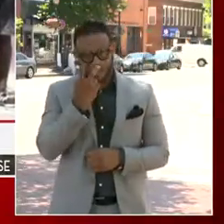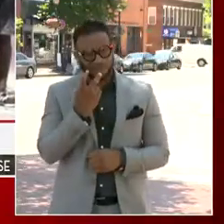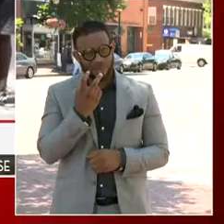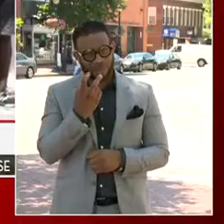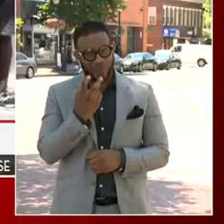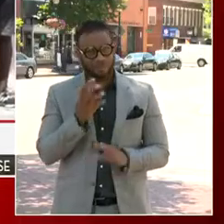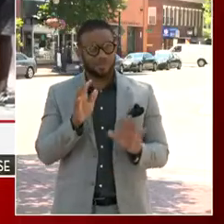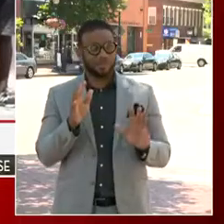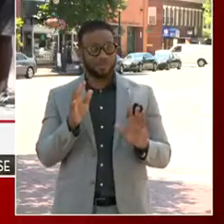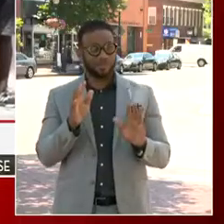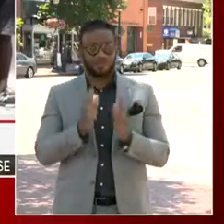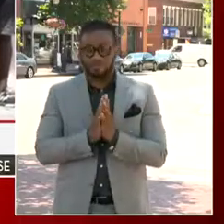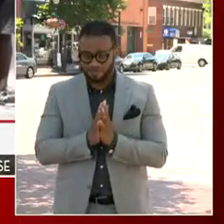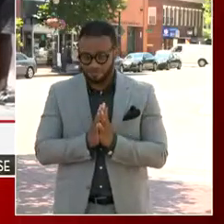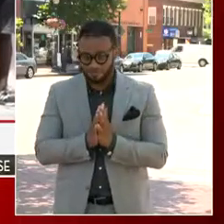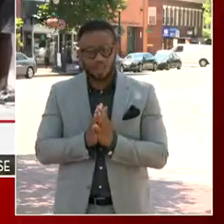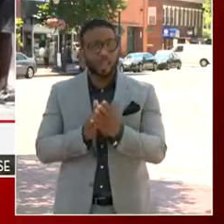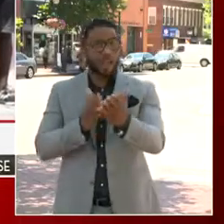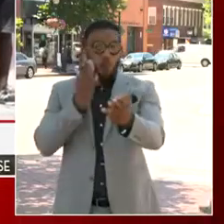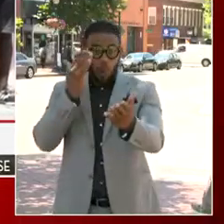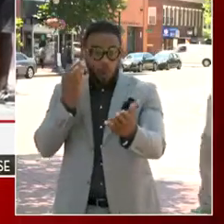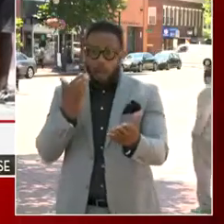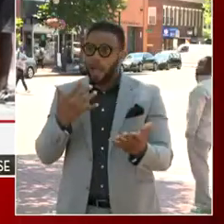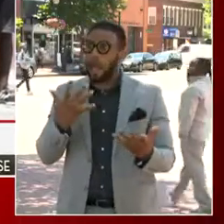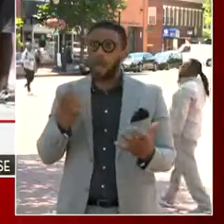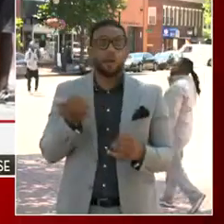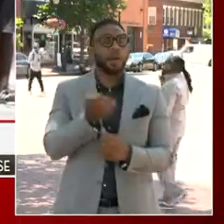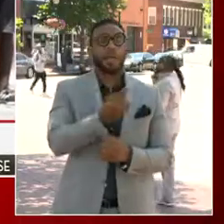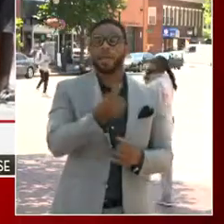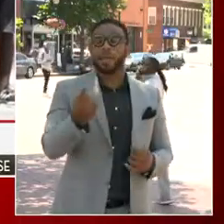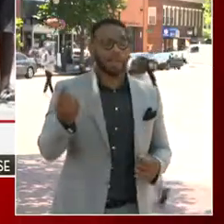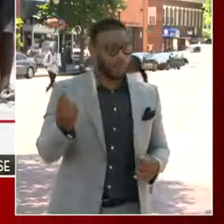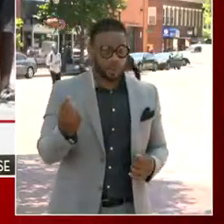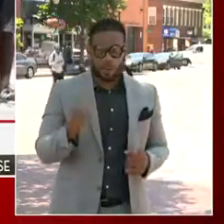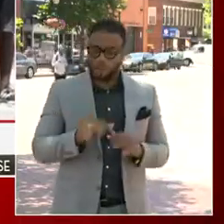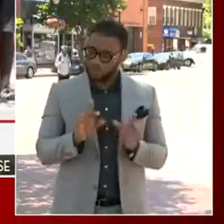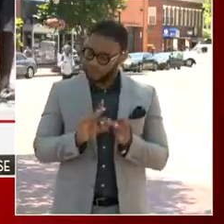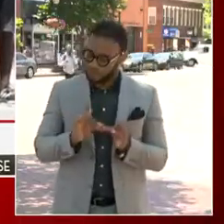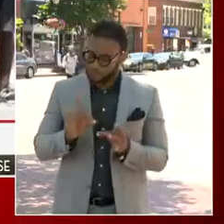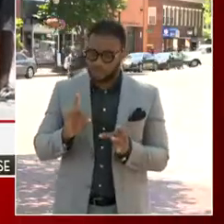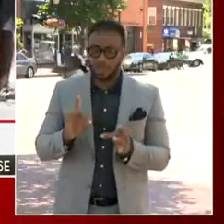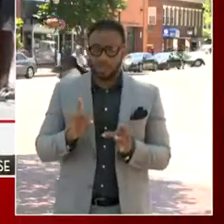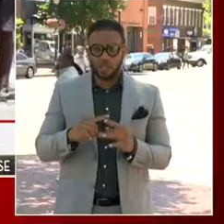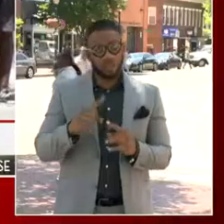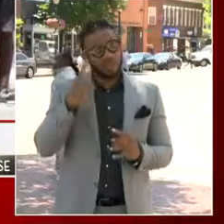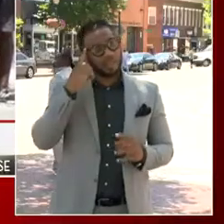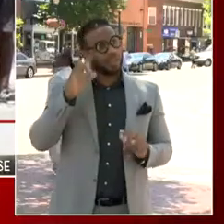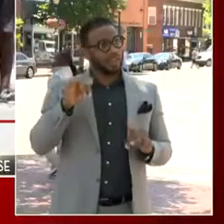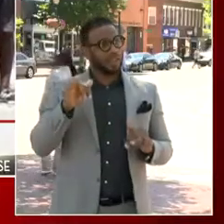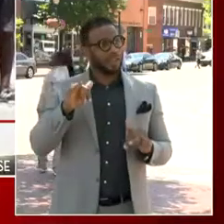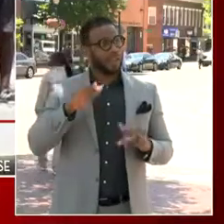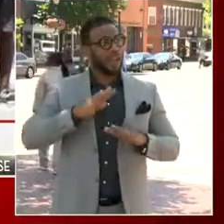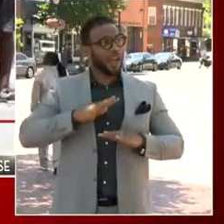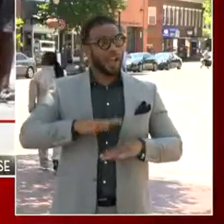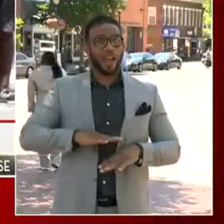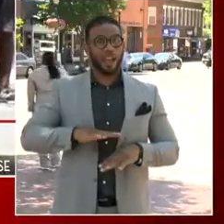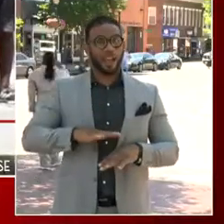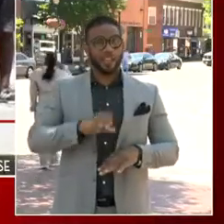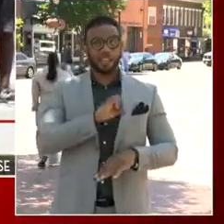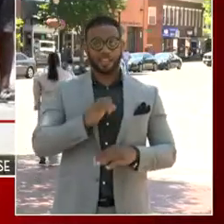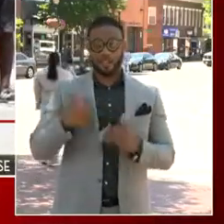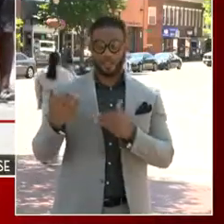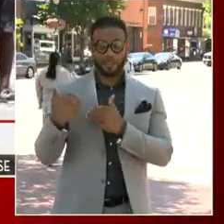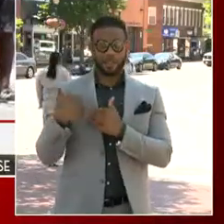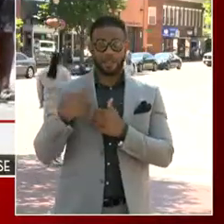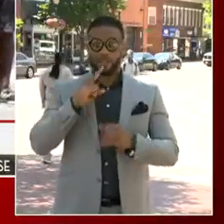me skeptical, okay? Because I don't want anybody, as I said, to think that it relieves them of